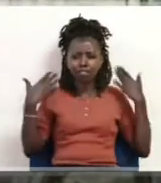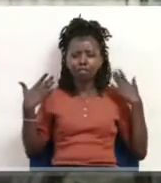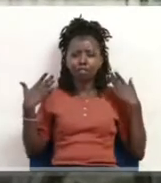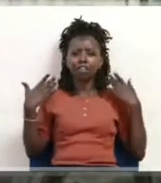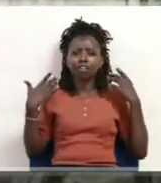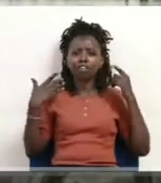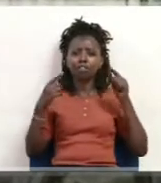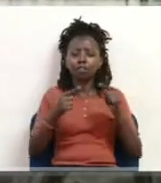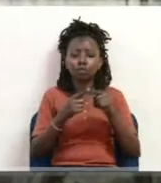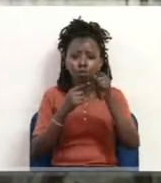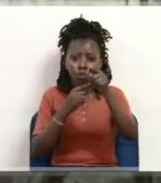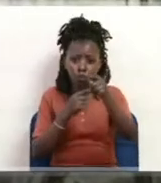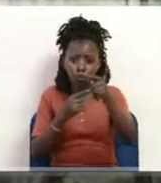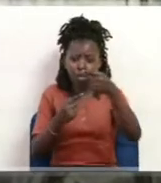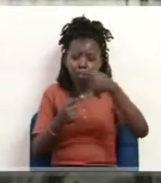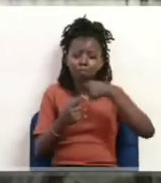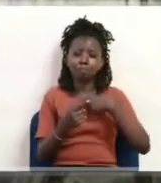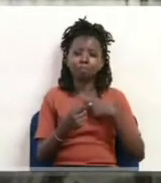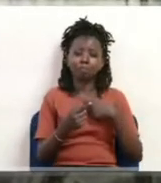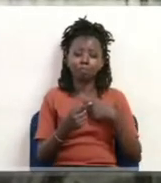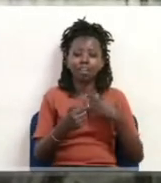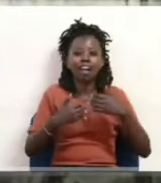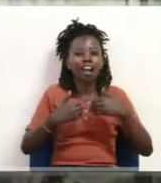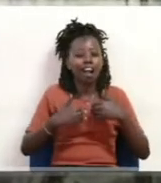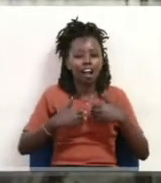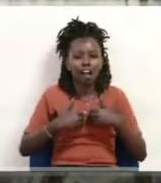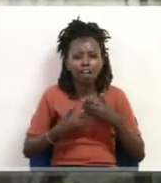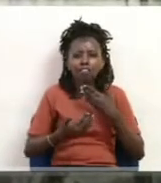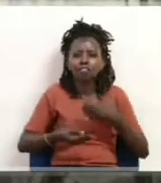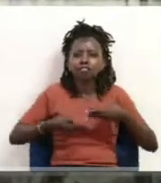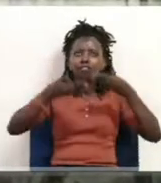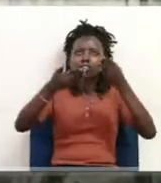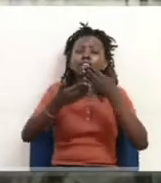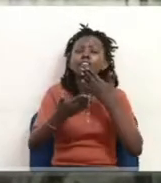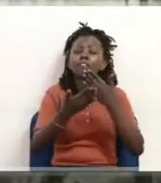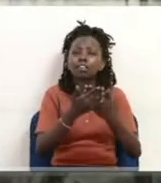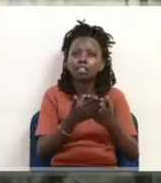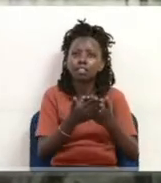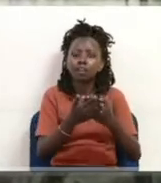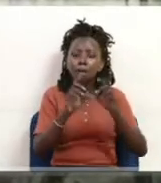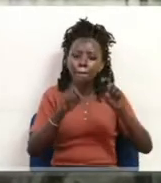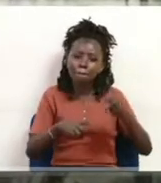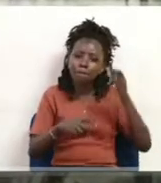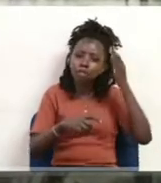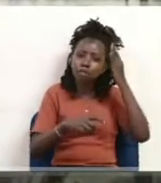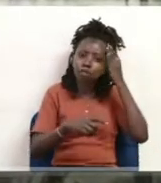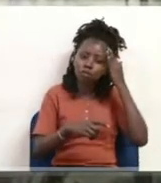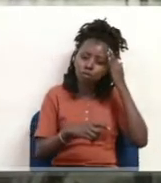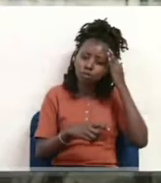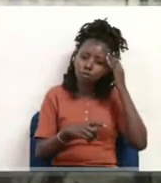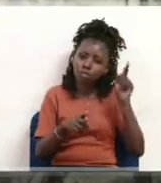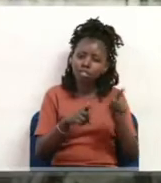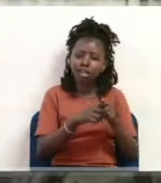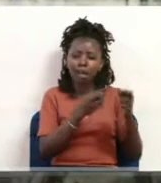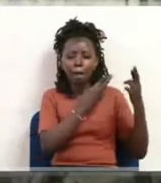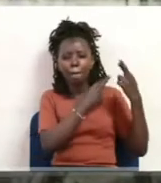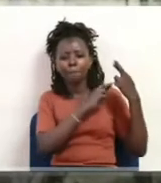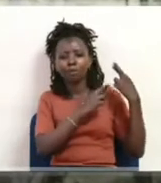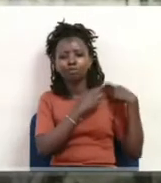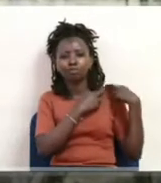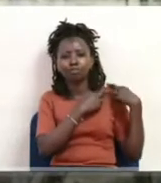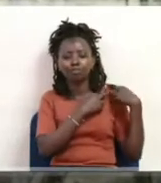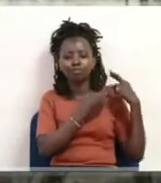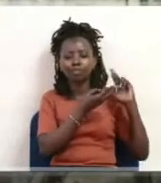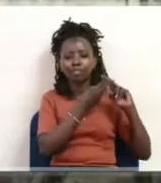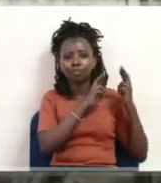myself. I have in my praise, I have to give thanks to the Lord. I have to know, and I have to be responsible about what